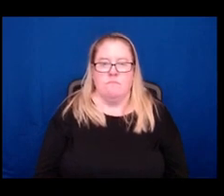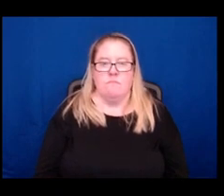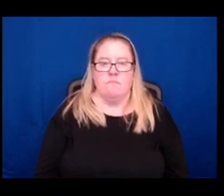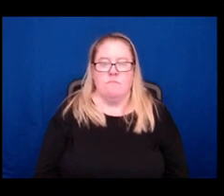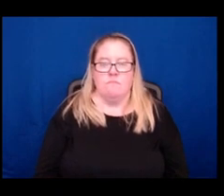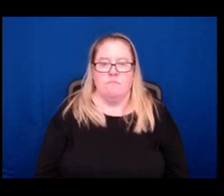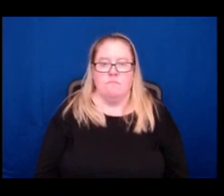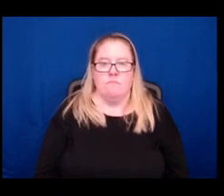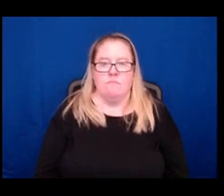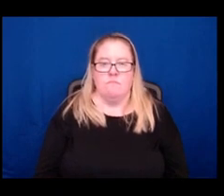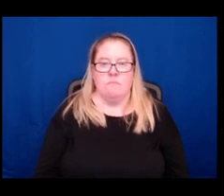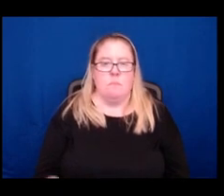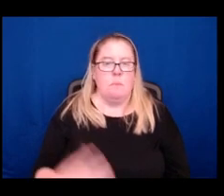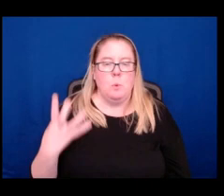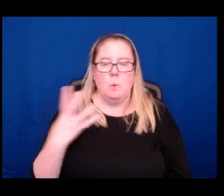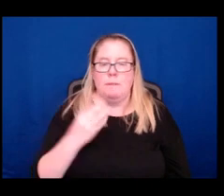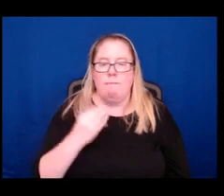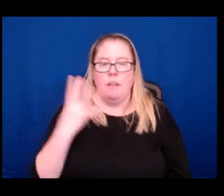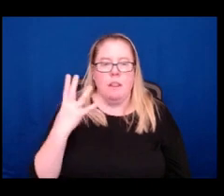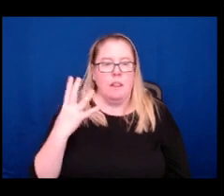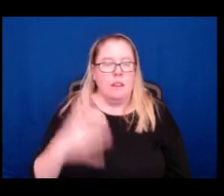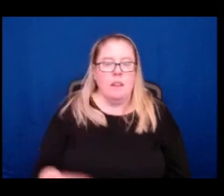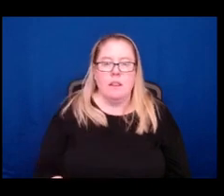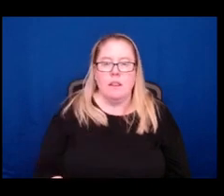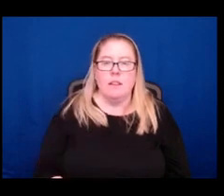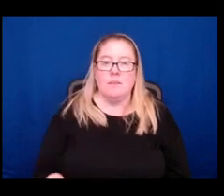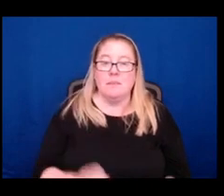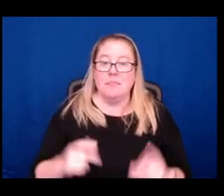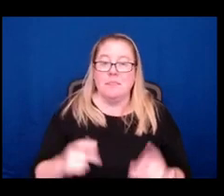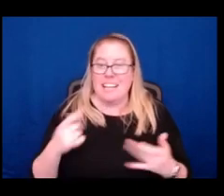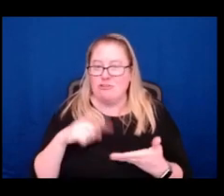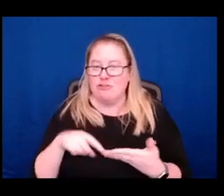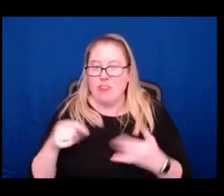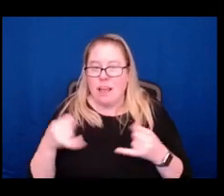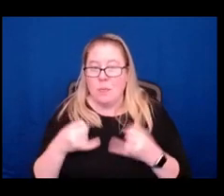Beautiful. All right, let's check on our noodles,